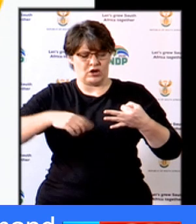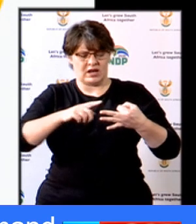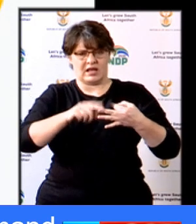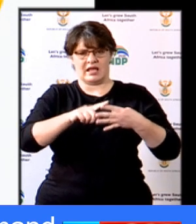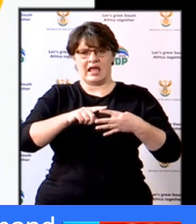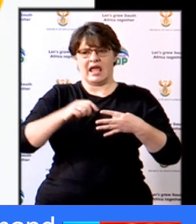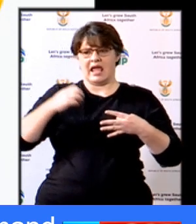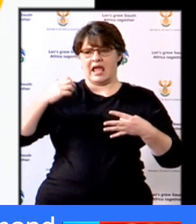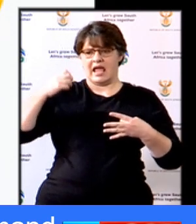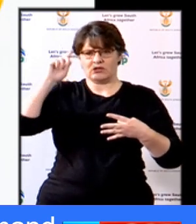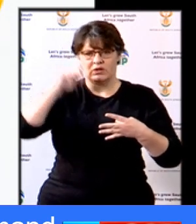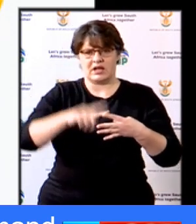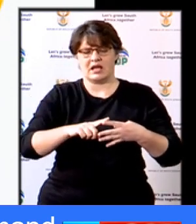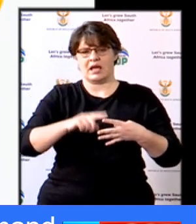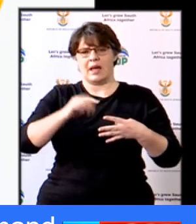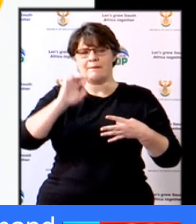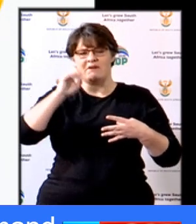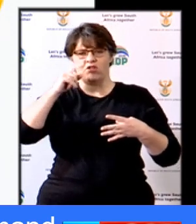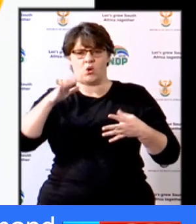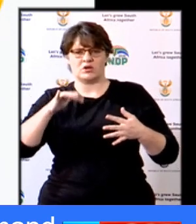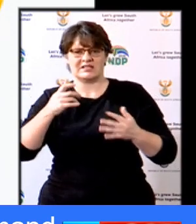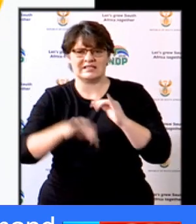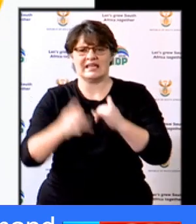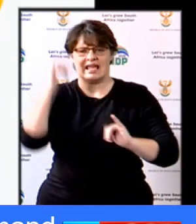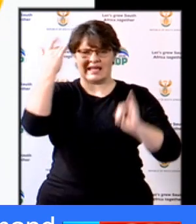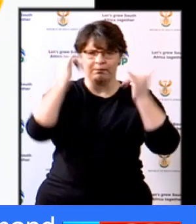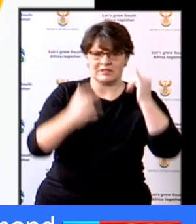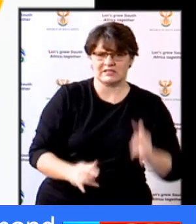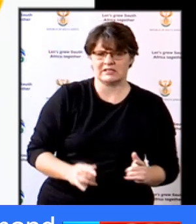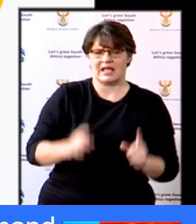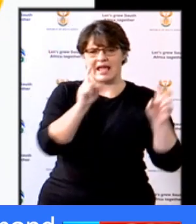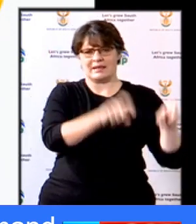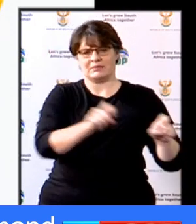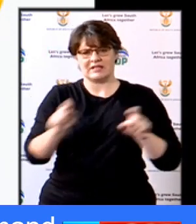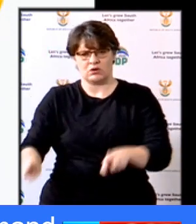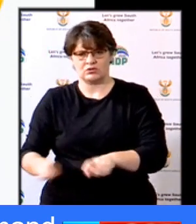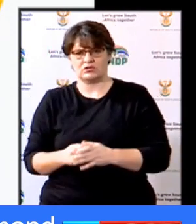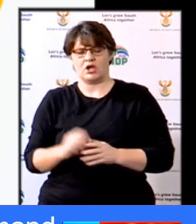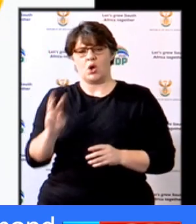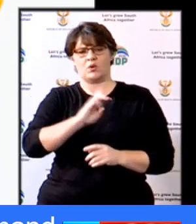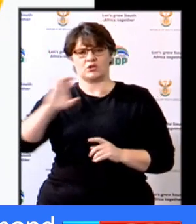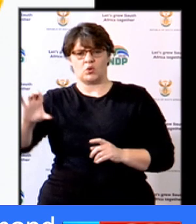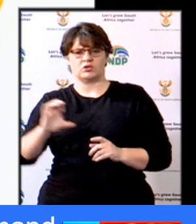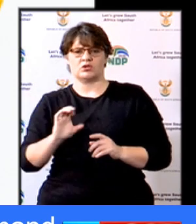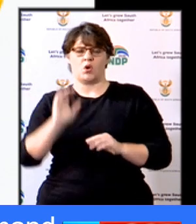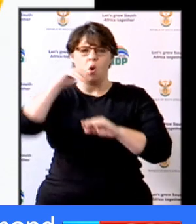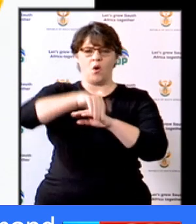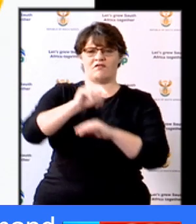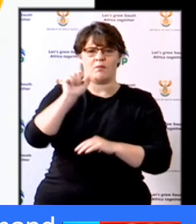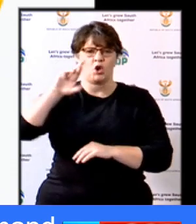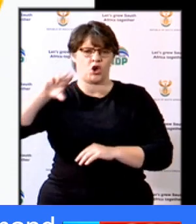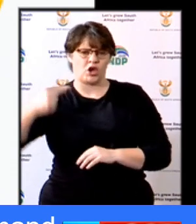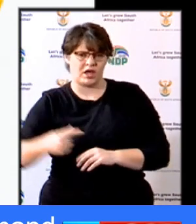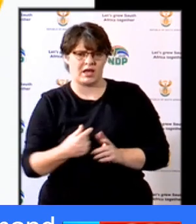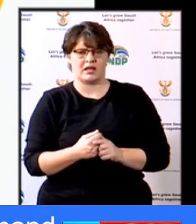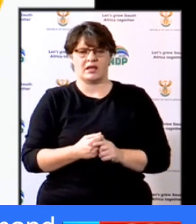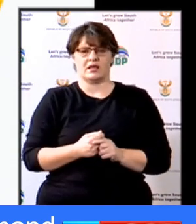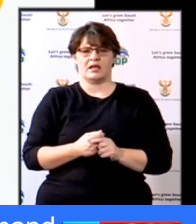Thekwini, Nelson Mandela, Buffalo City, Cape Town, West Coast, Overberg,